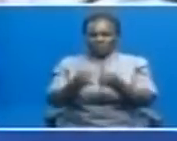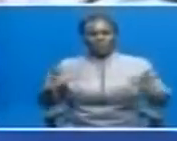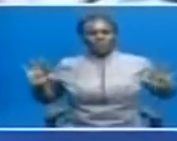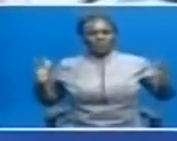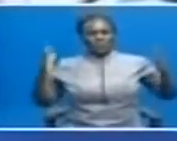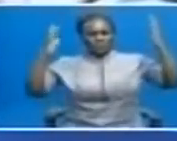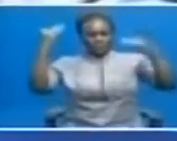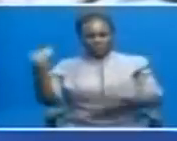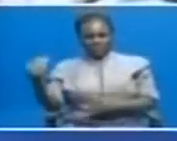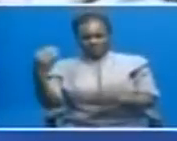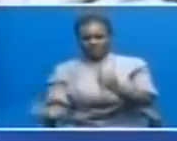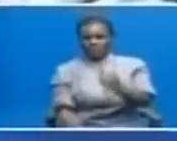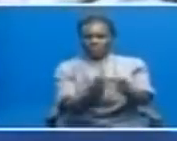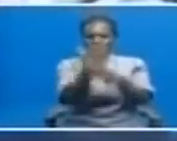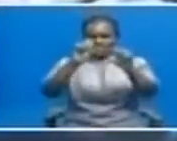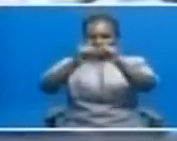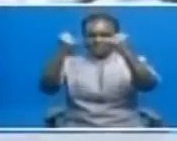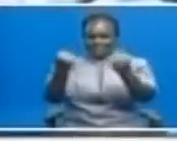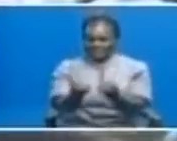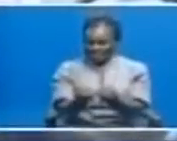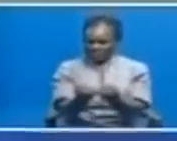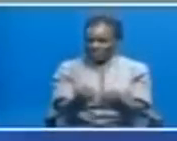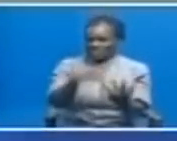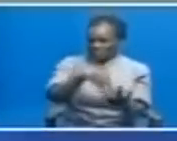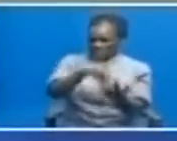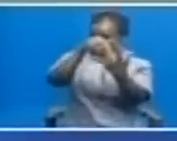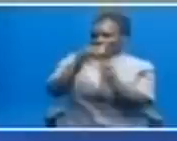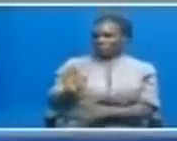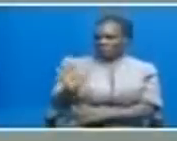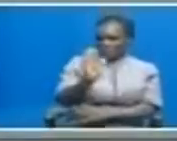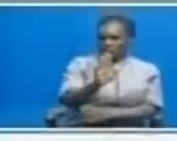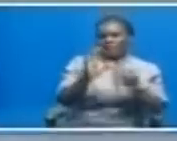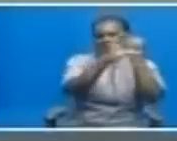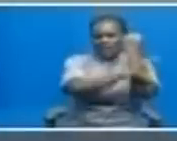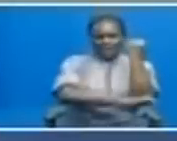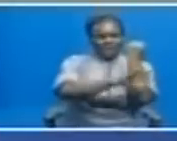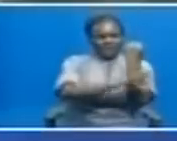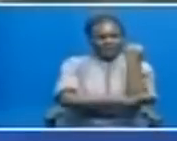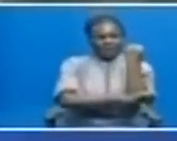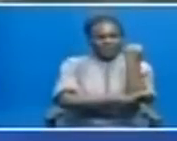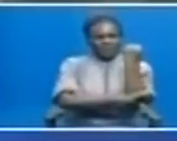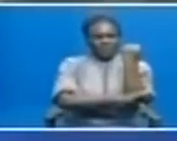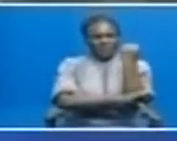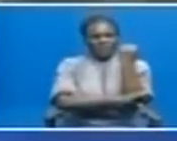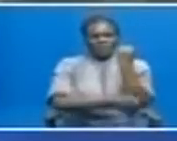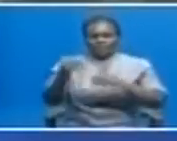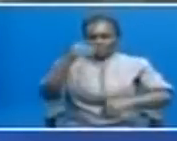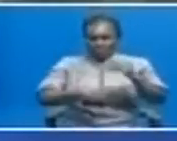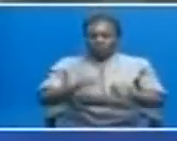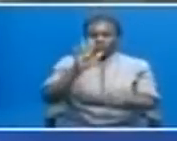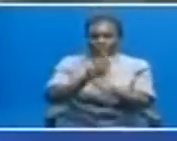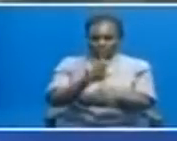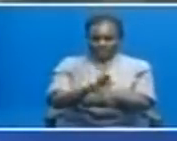congratulate our students for coming up with such a system, which is unique itself in the whole country. Like, most of us didn't vote because of that. And